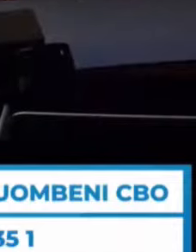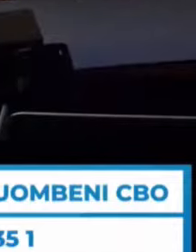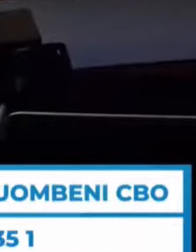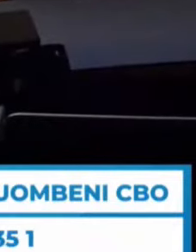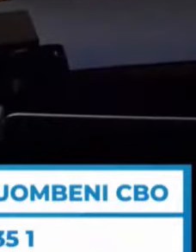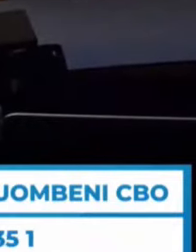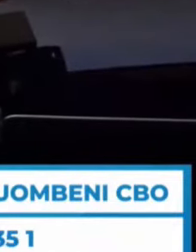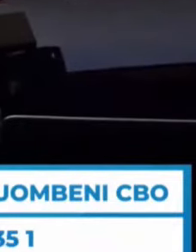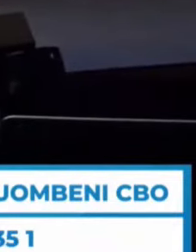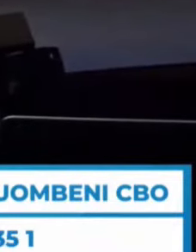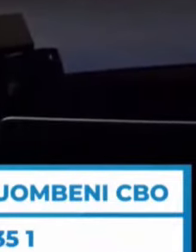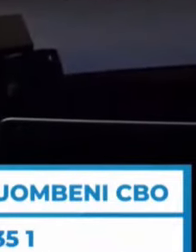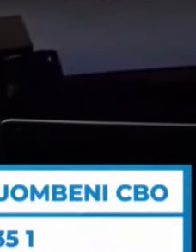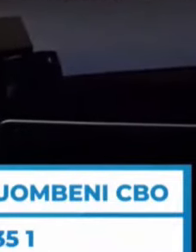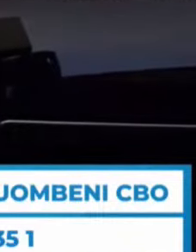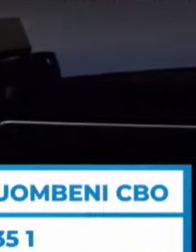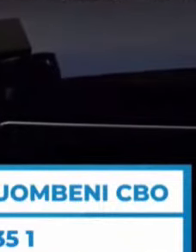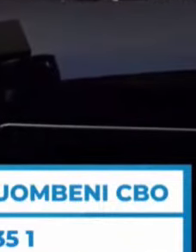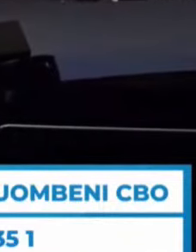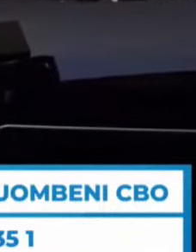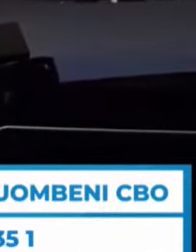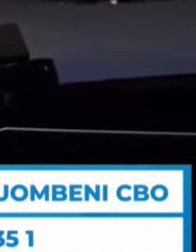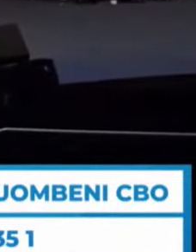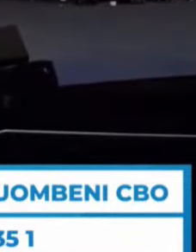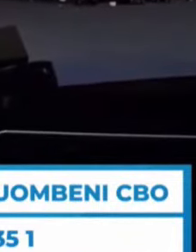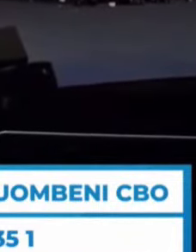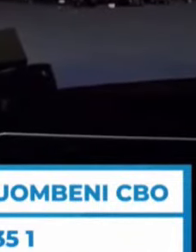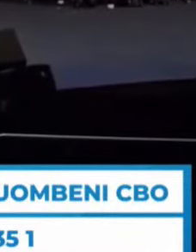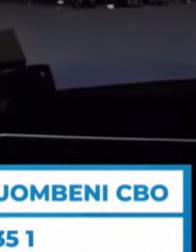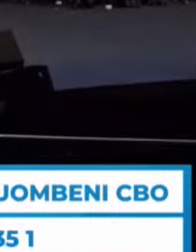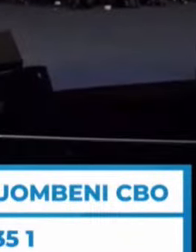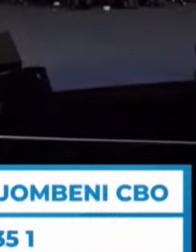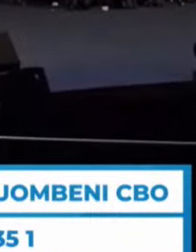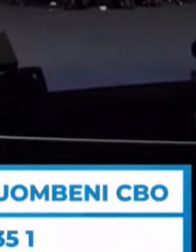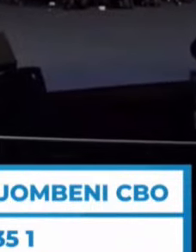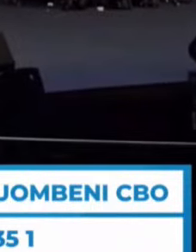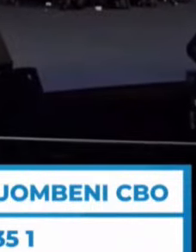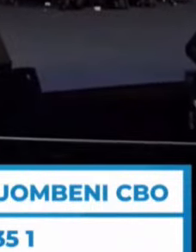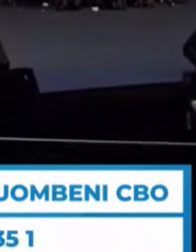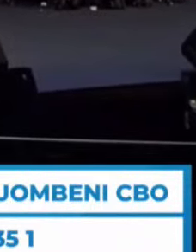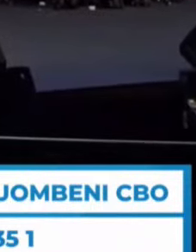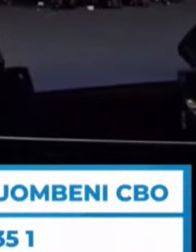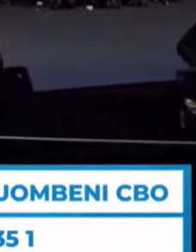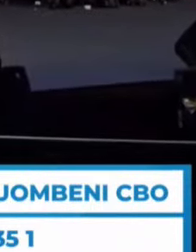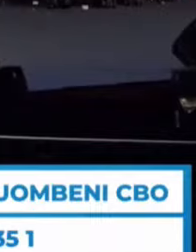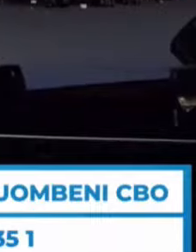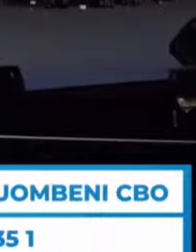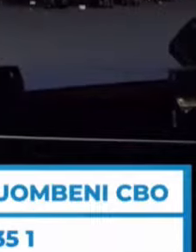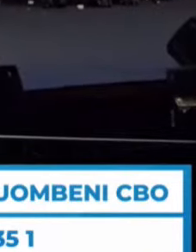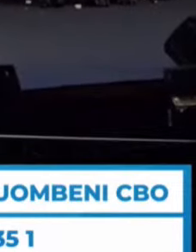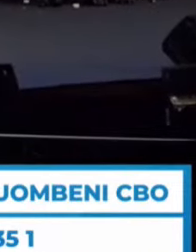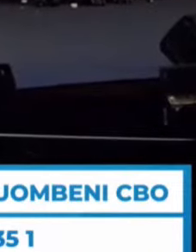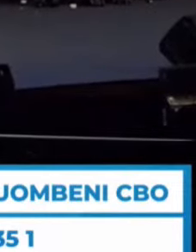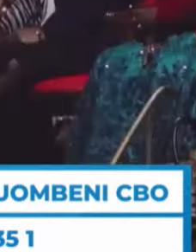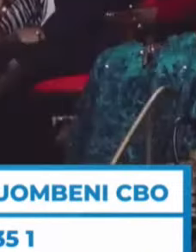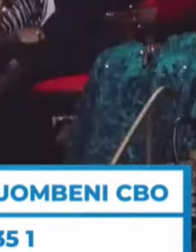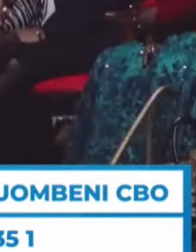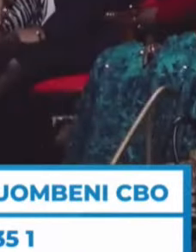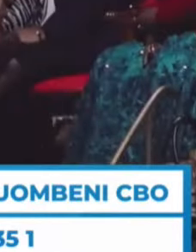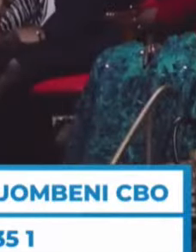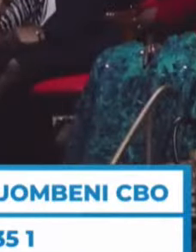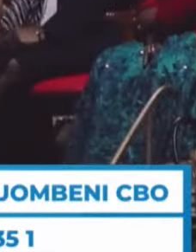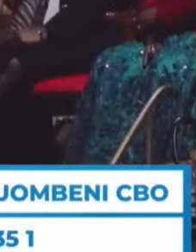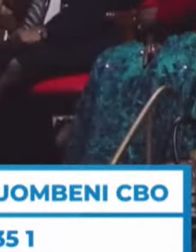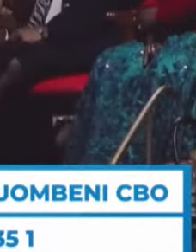Witnesses and jimo is my witness 10 million came in 5